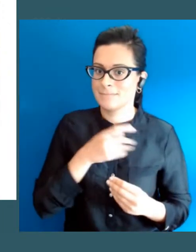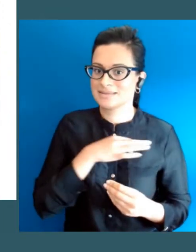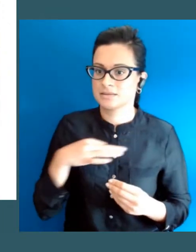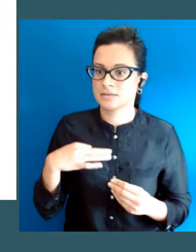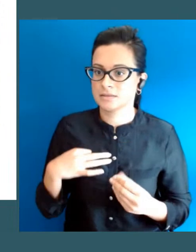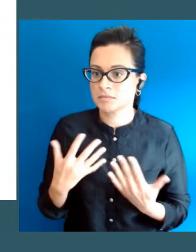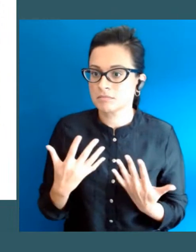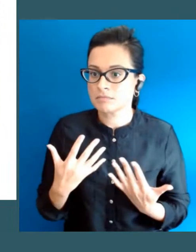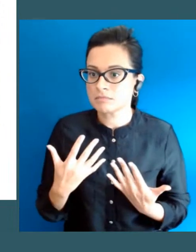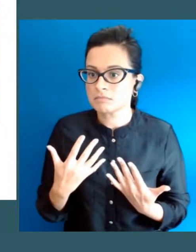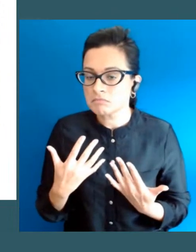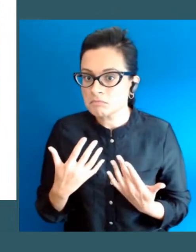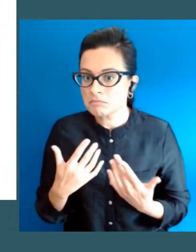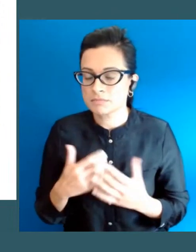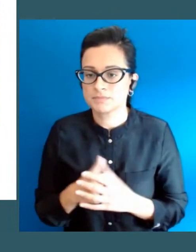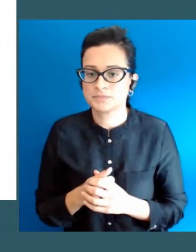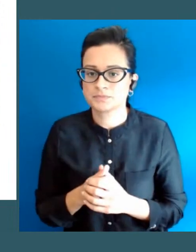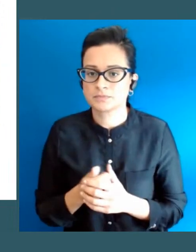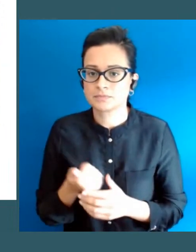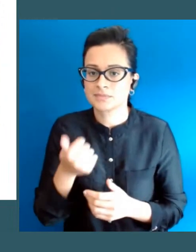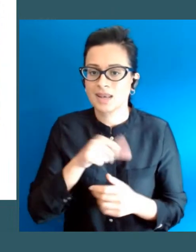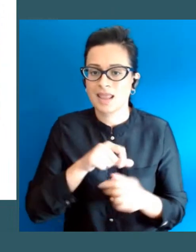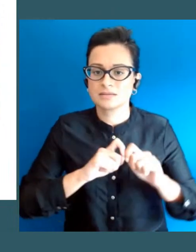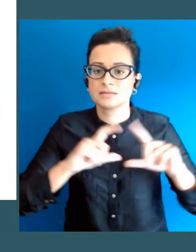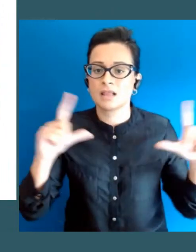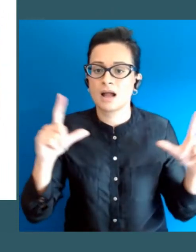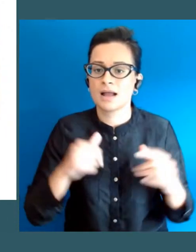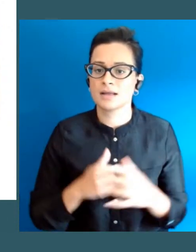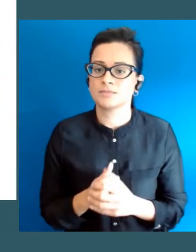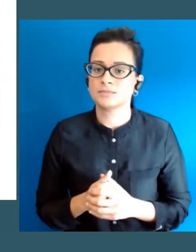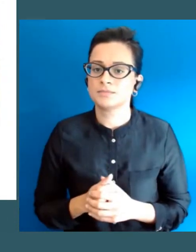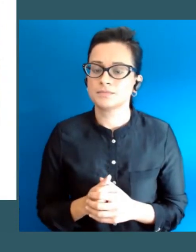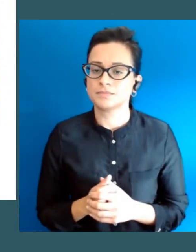allergy. Next slide, please.